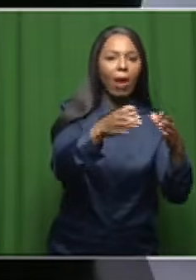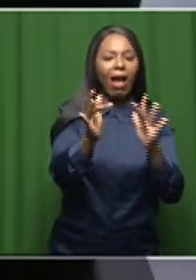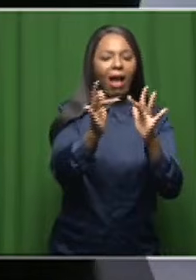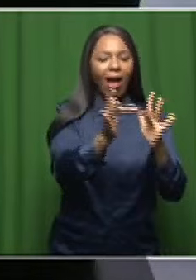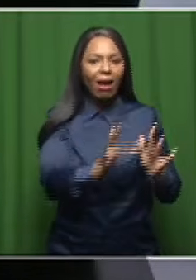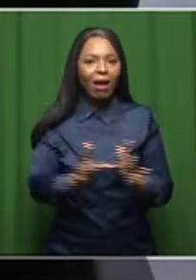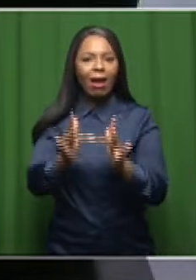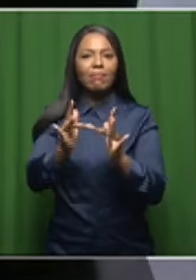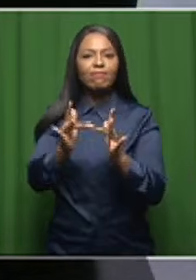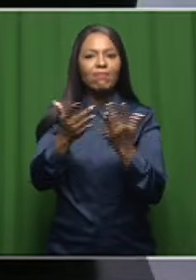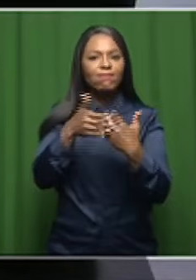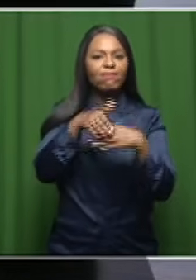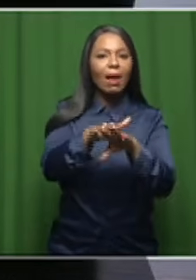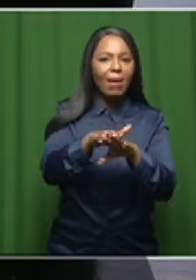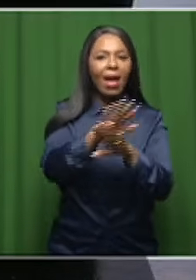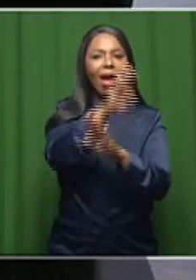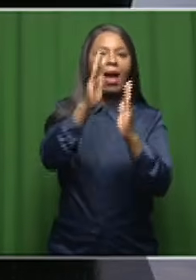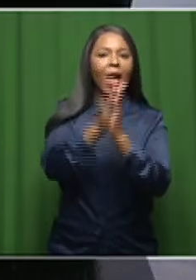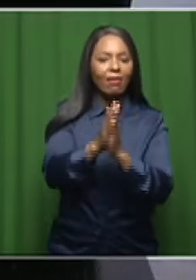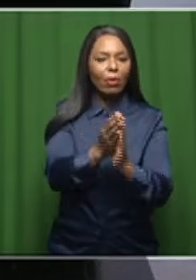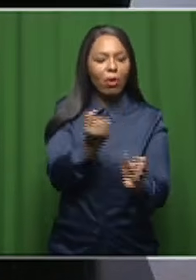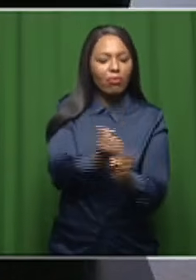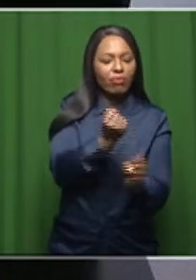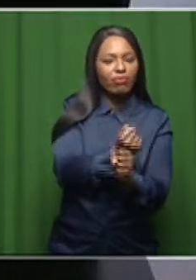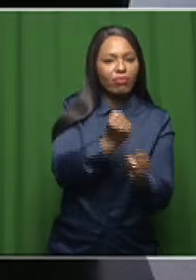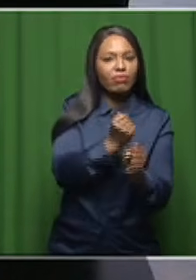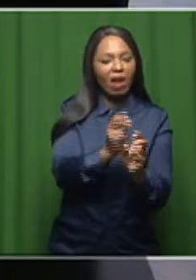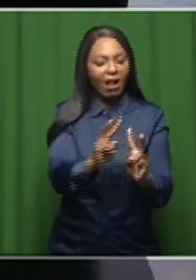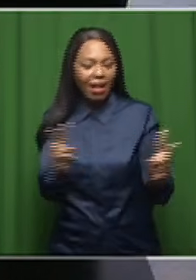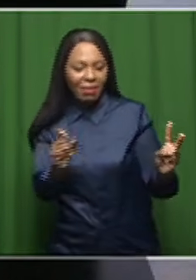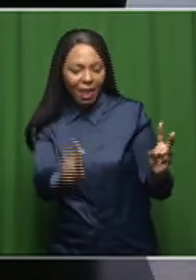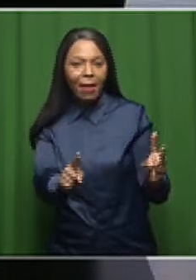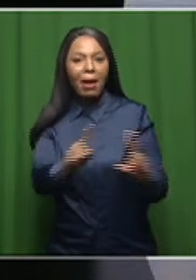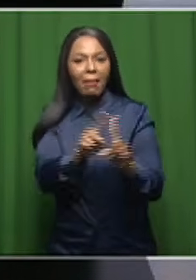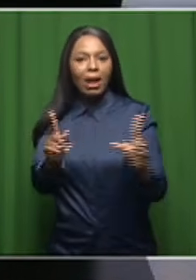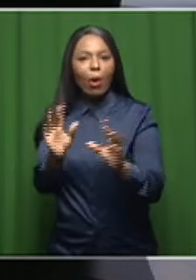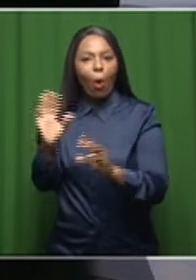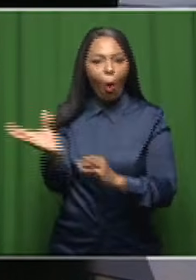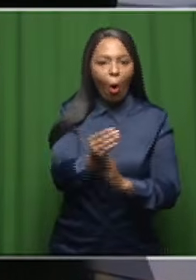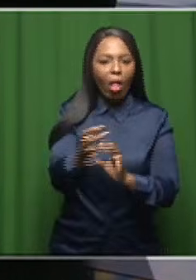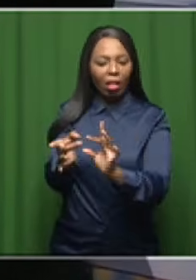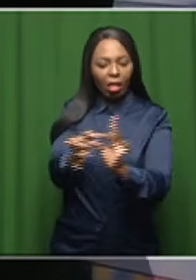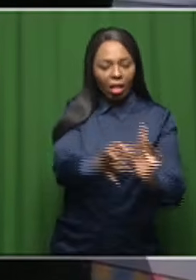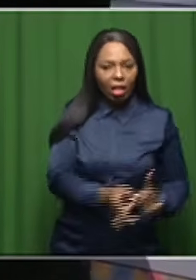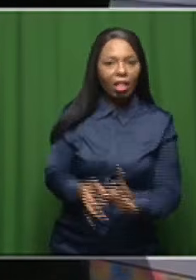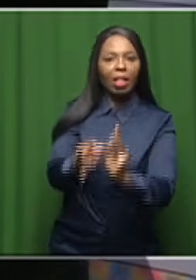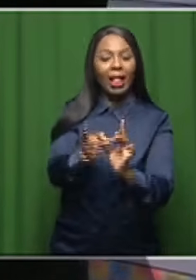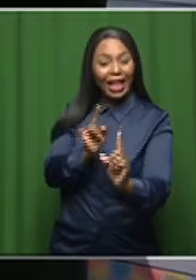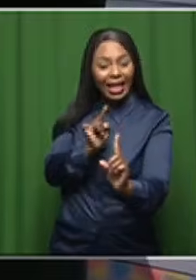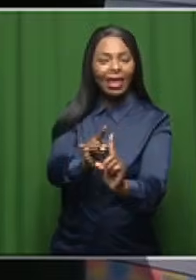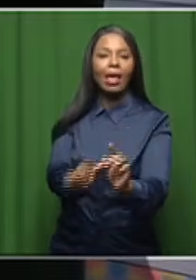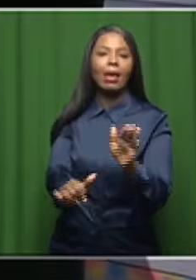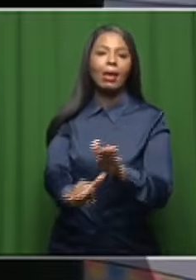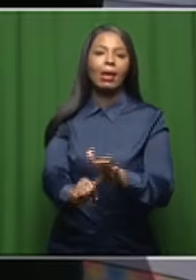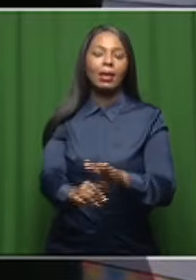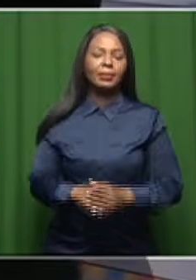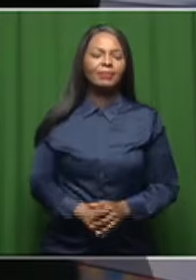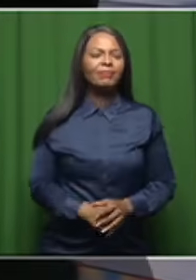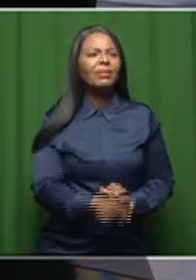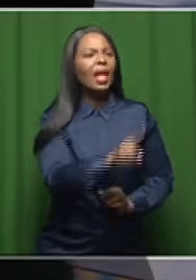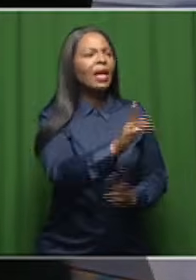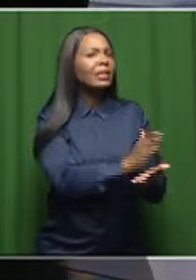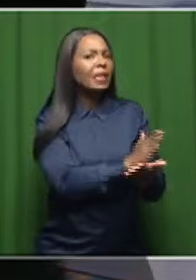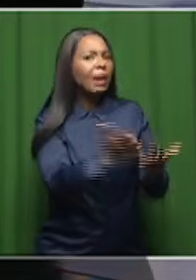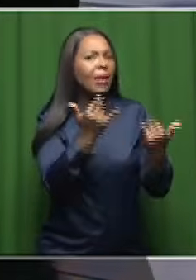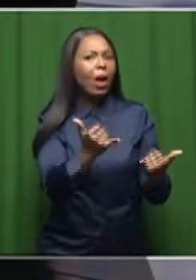all that we've been working on in our respective corners. And primarily along those concerns, Mandila, what are some of those, specifically when